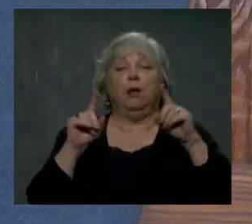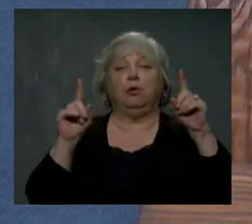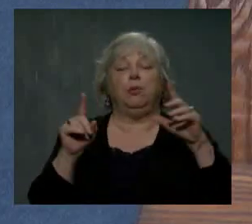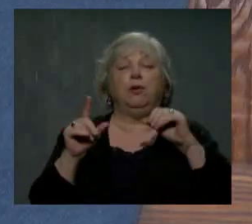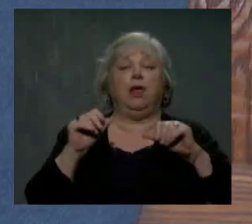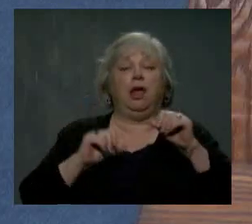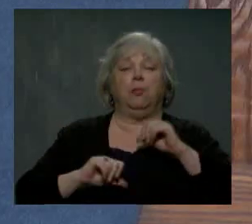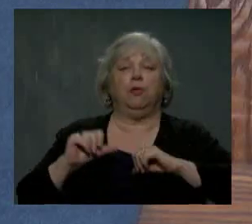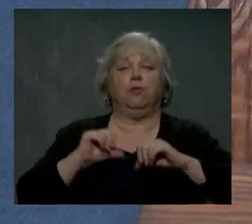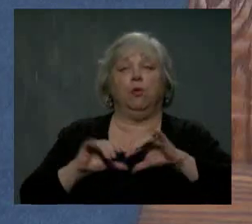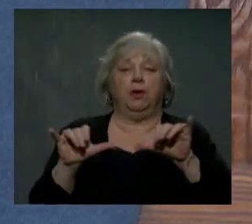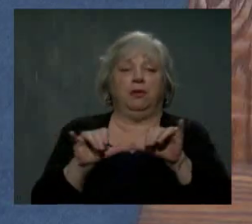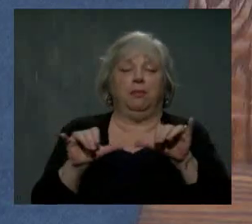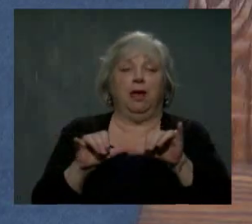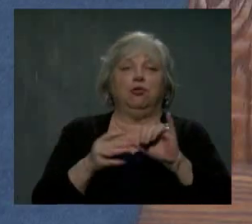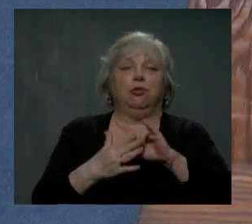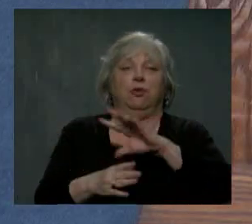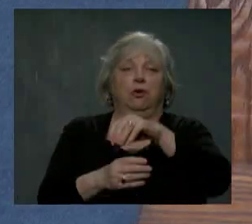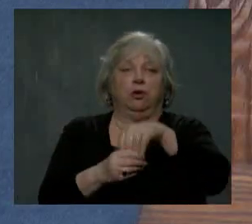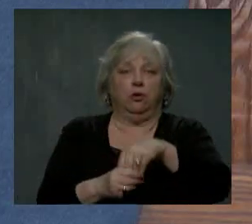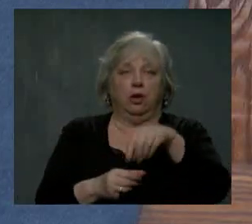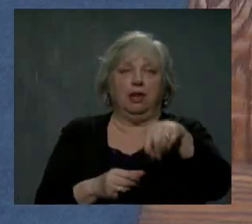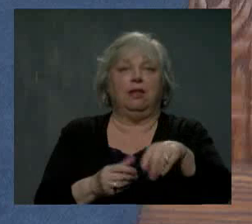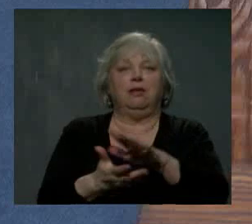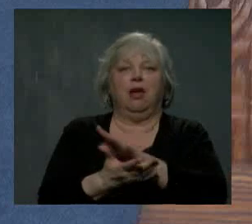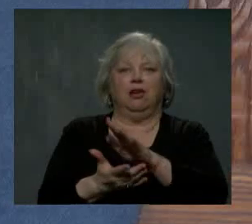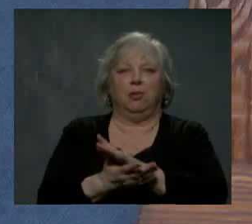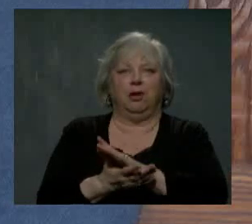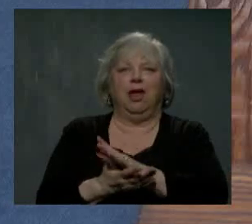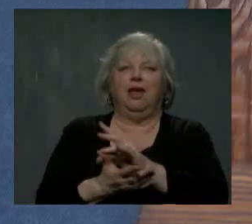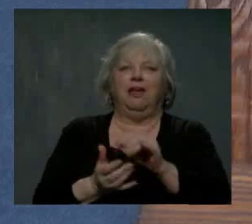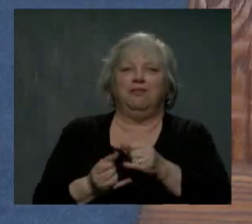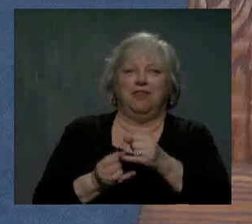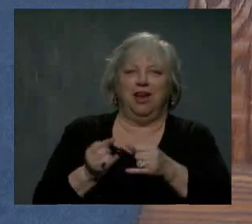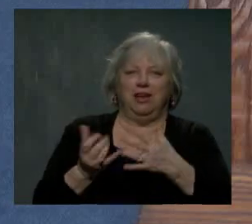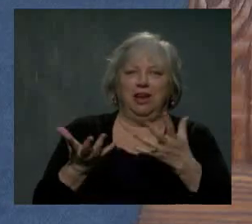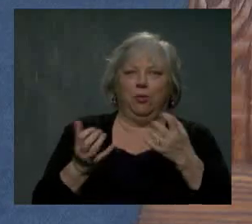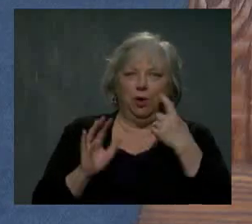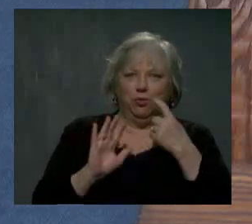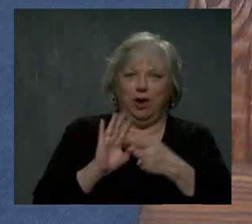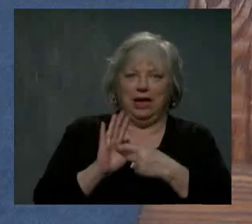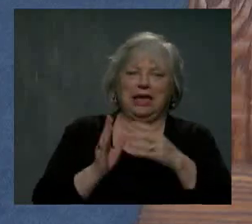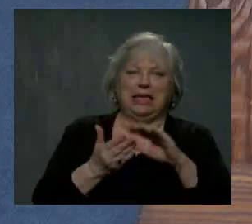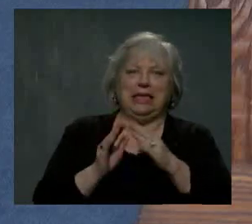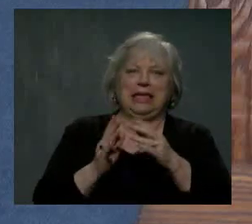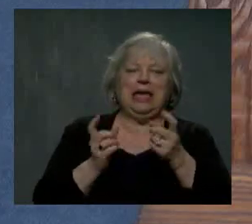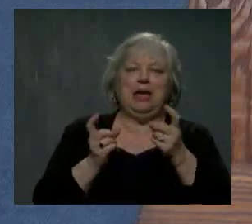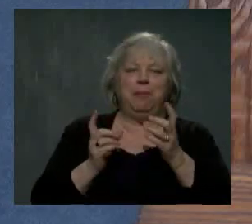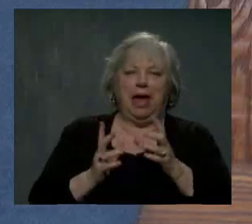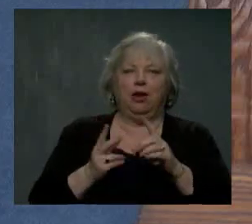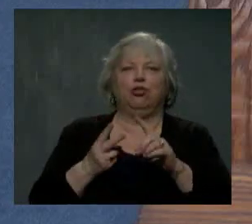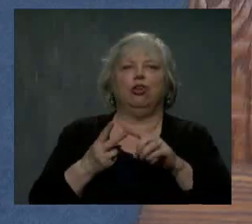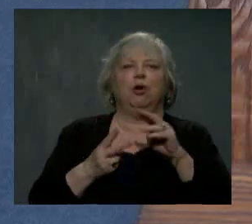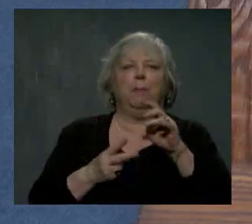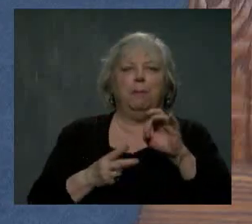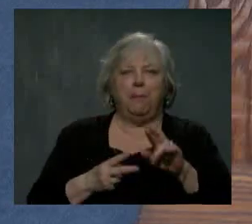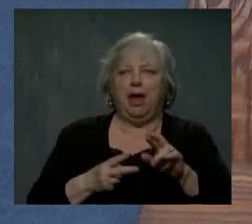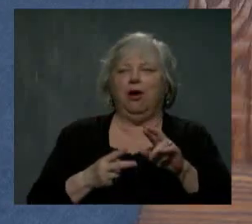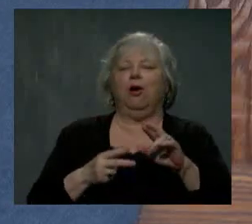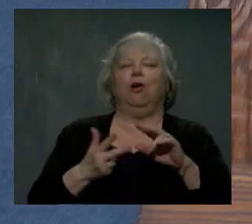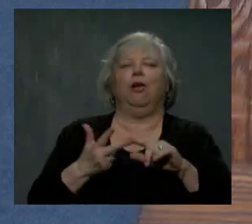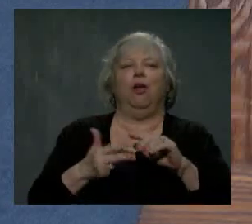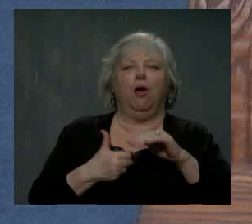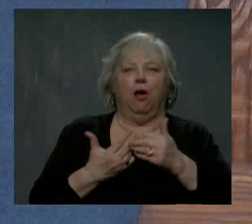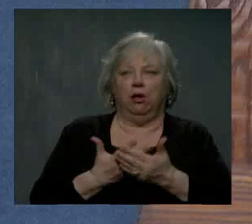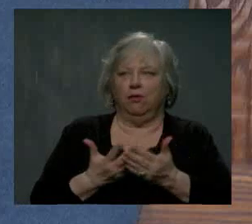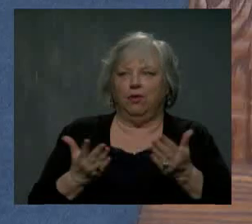performance measures that go into the document. Then finally, I want to recognize the city manager, the mayor, all of you,